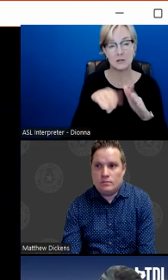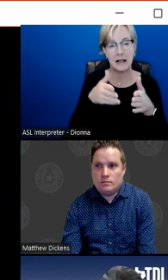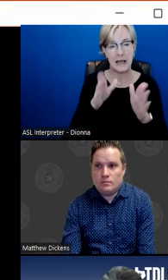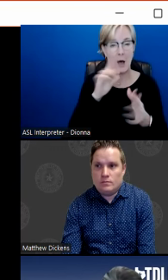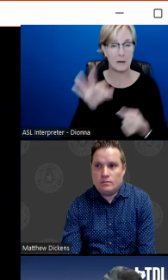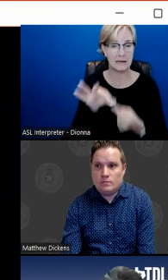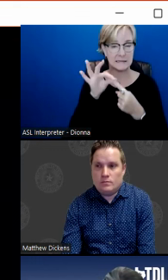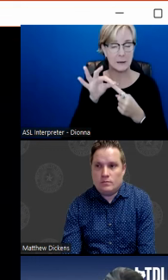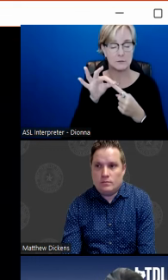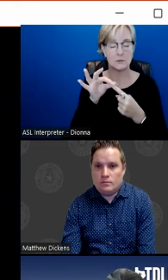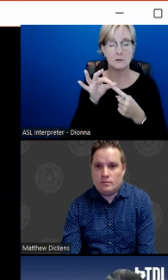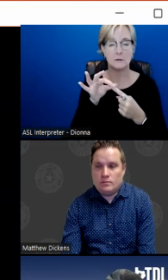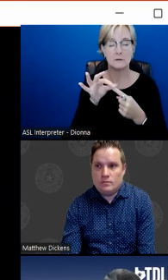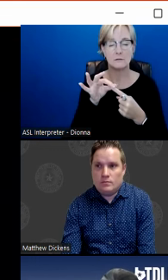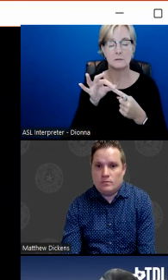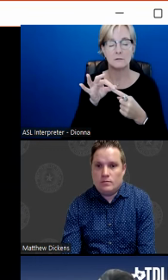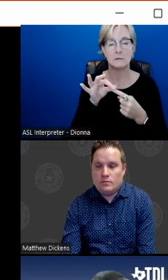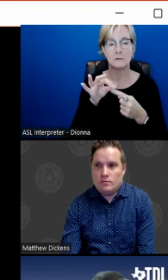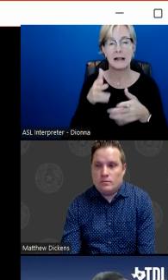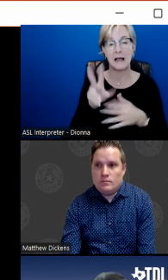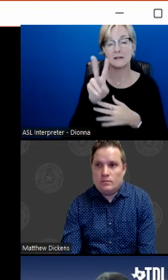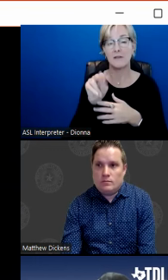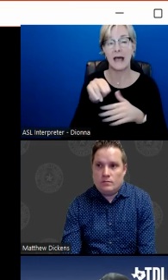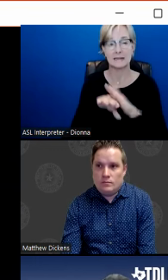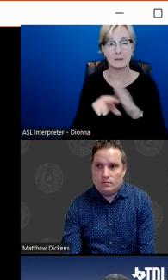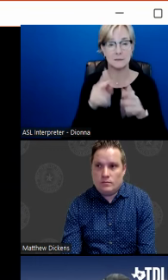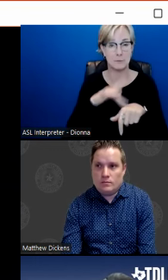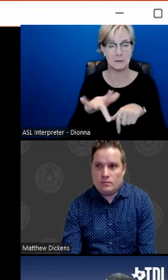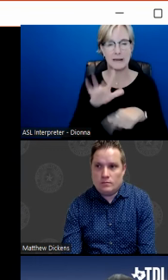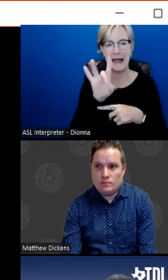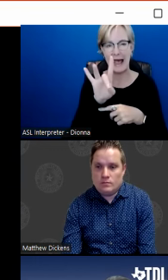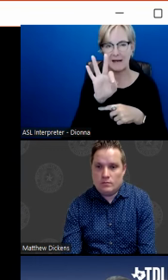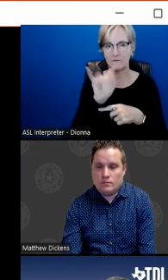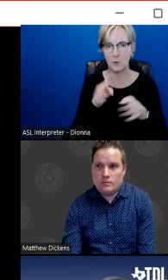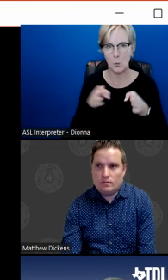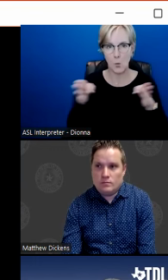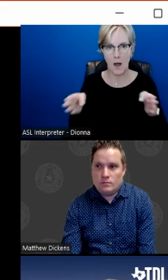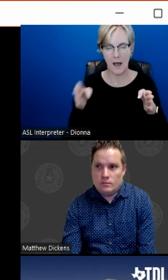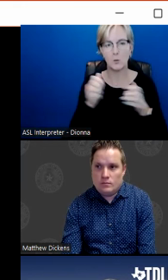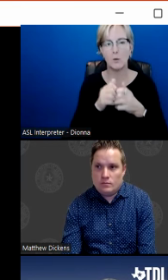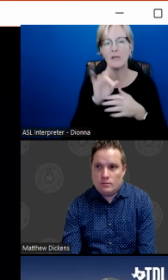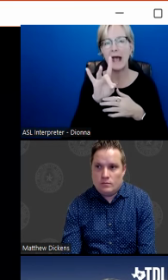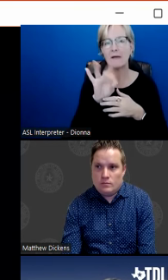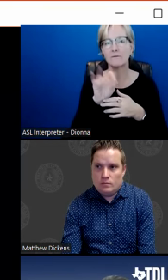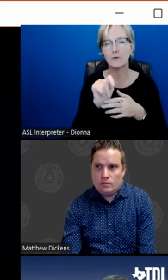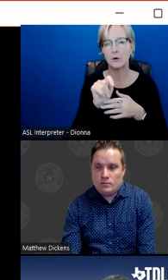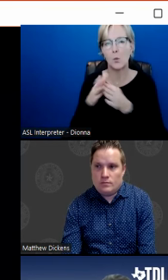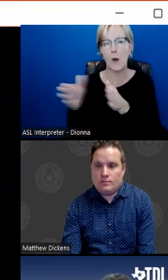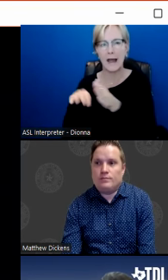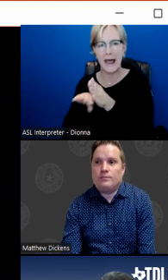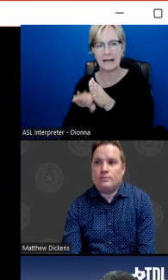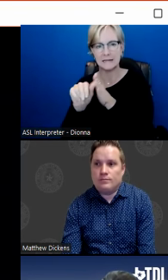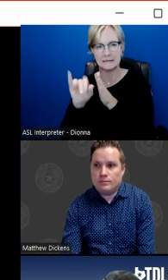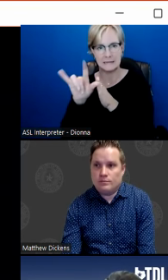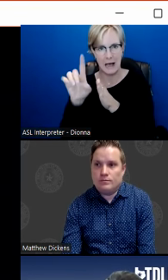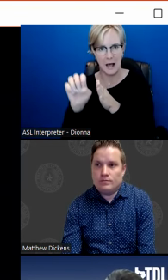exception that allows for the van accessible space to be 8 foot wide with an 8 foot wide access aisle. That still equals out